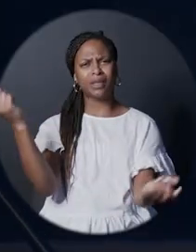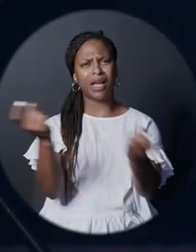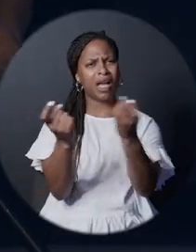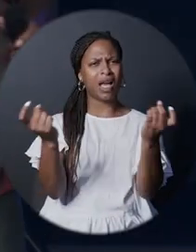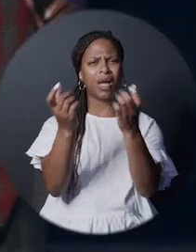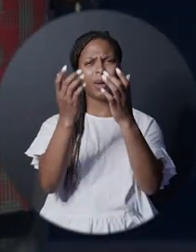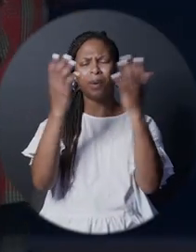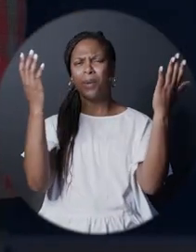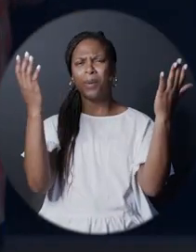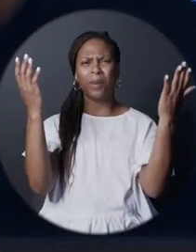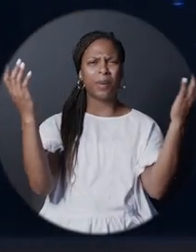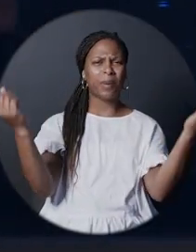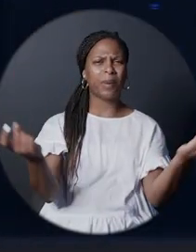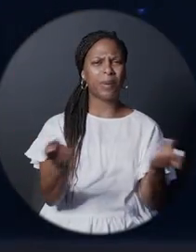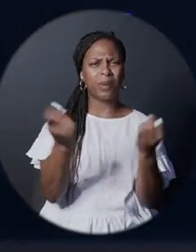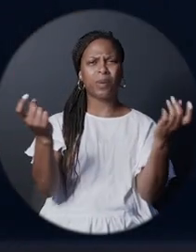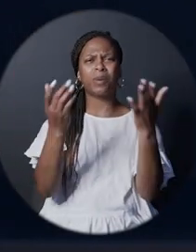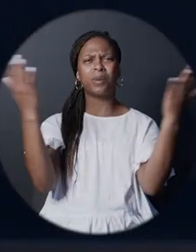Hallelujah.